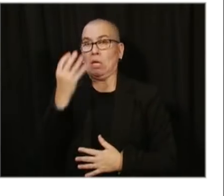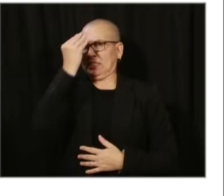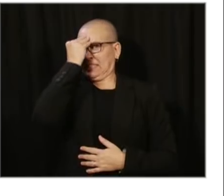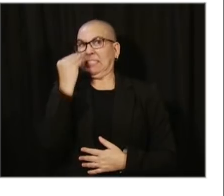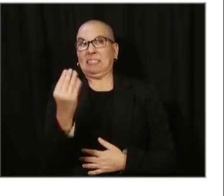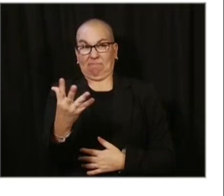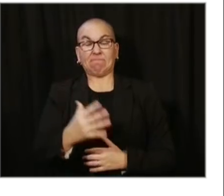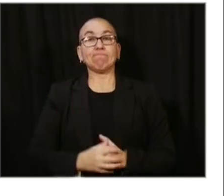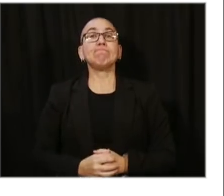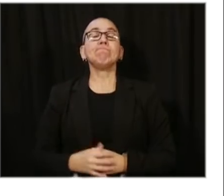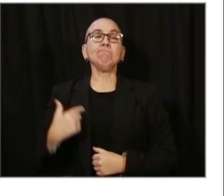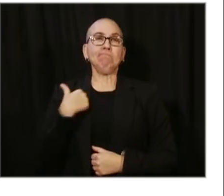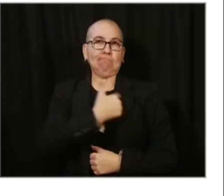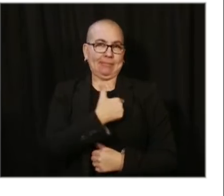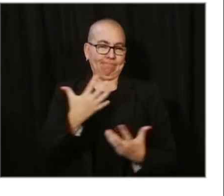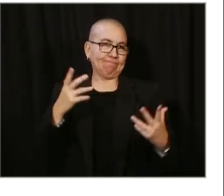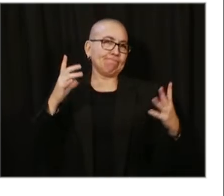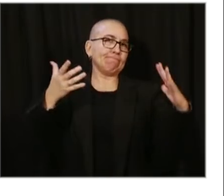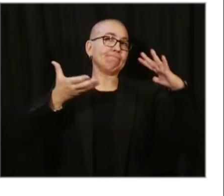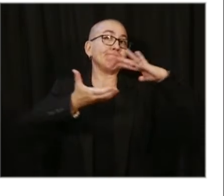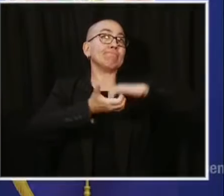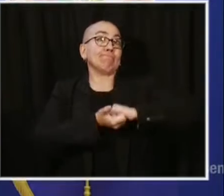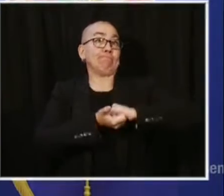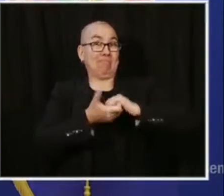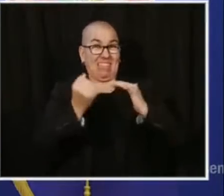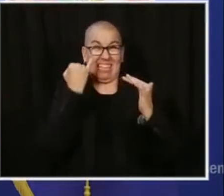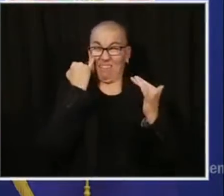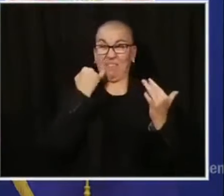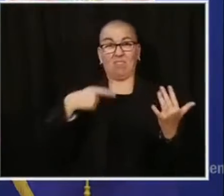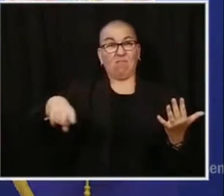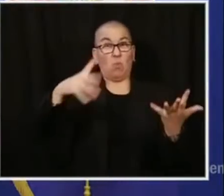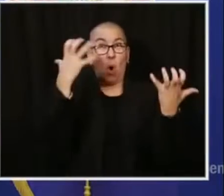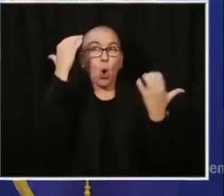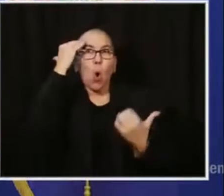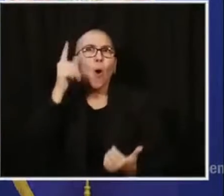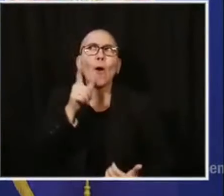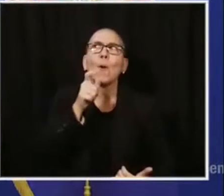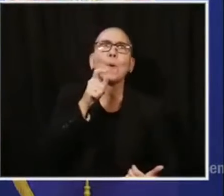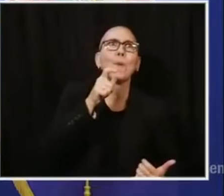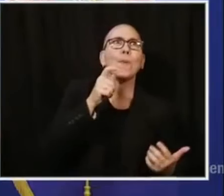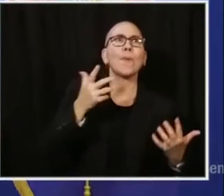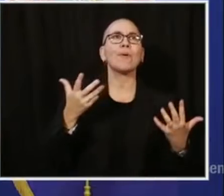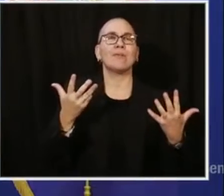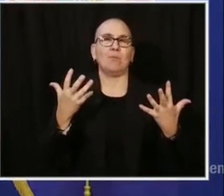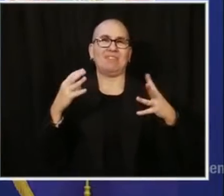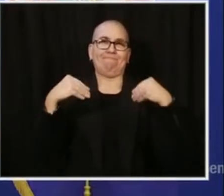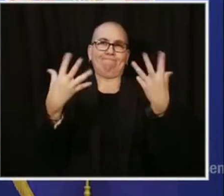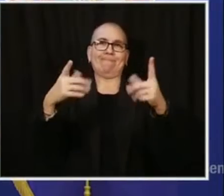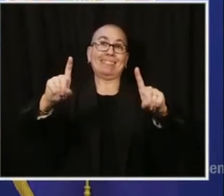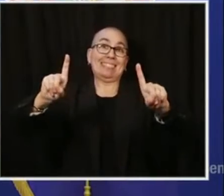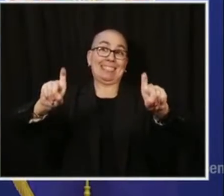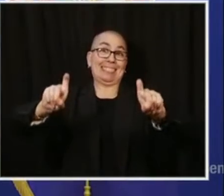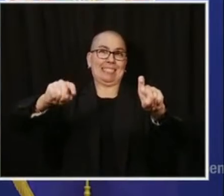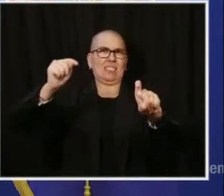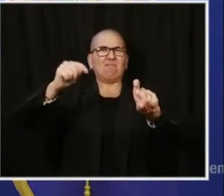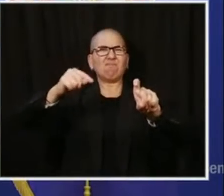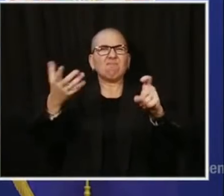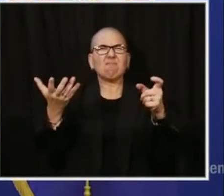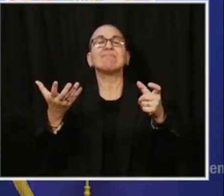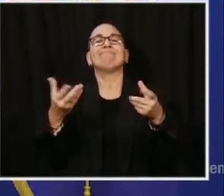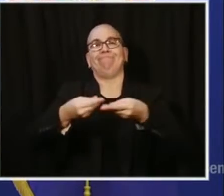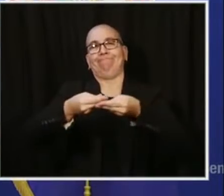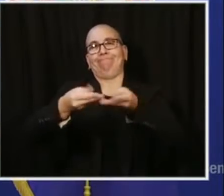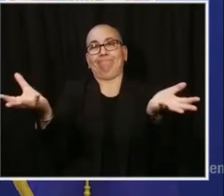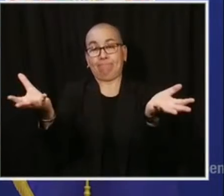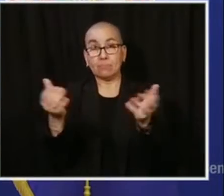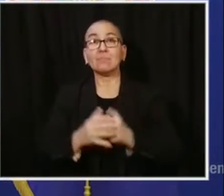is, again, if we want to know who has this, we need to be able to provide testing on a wide scale. And yesterday's announcement was one